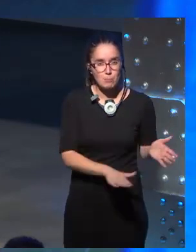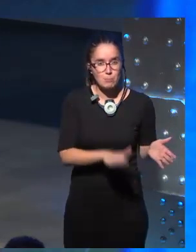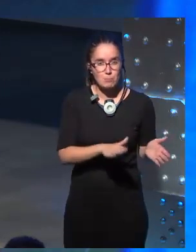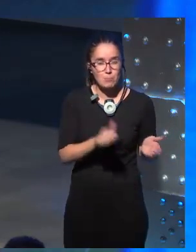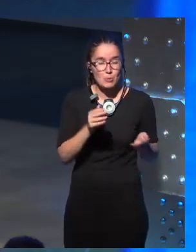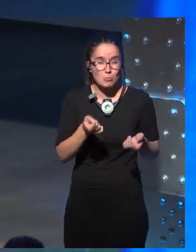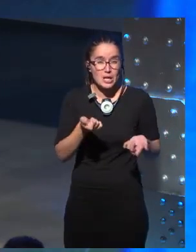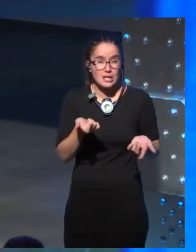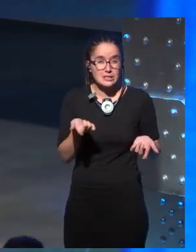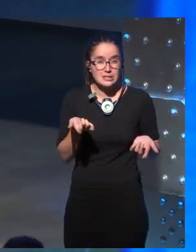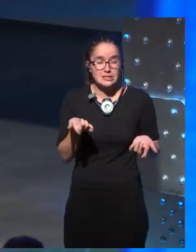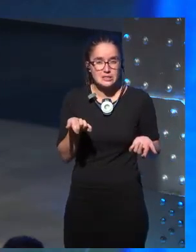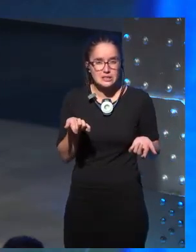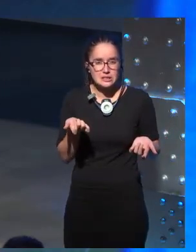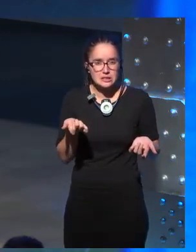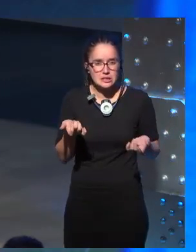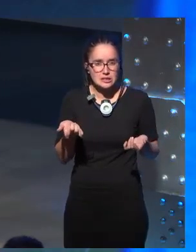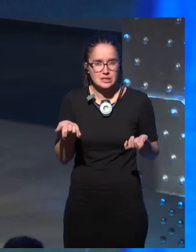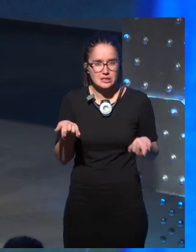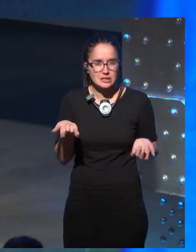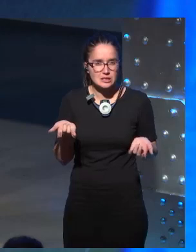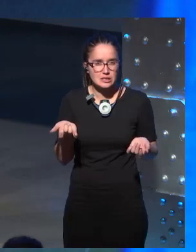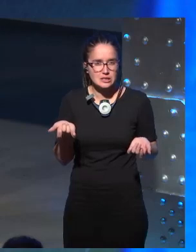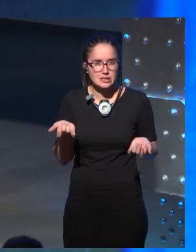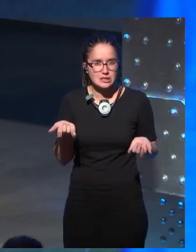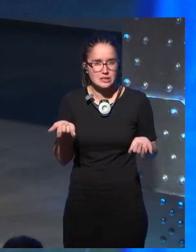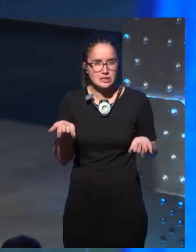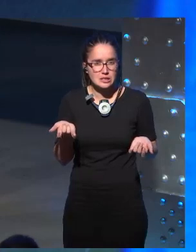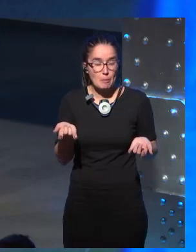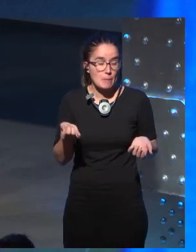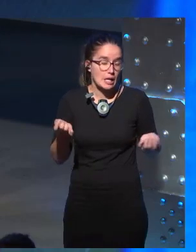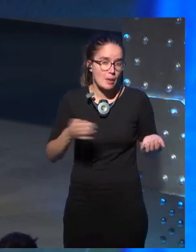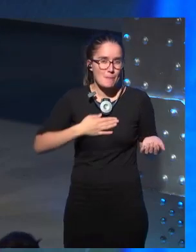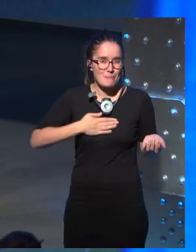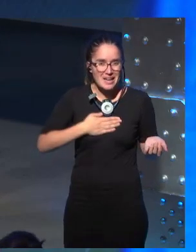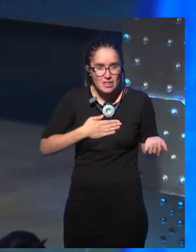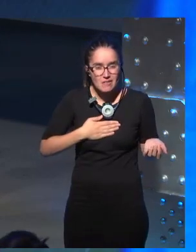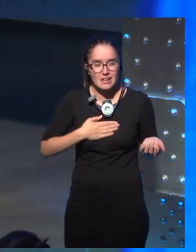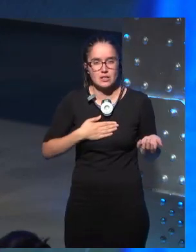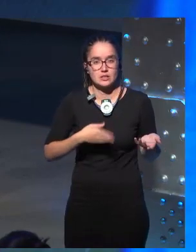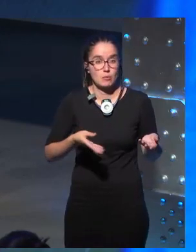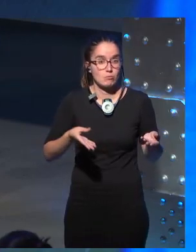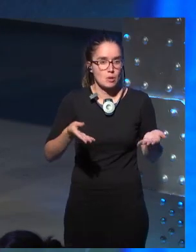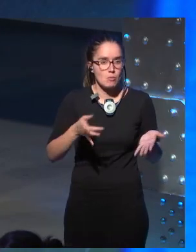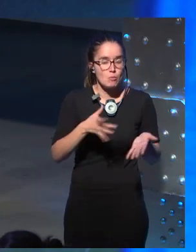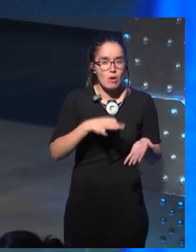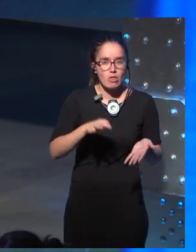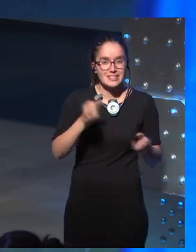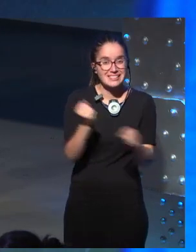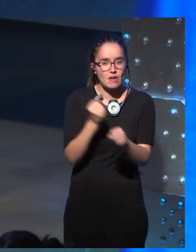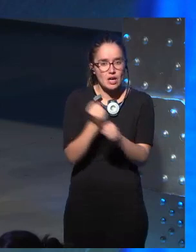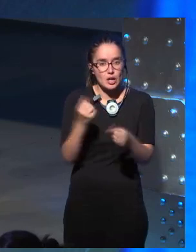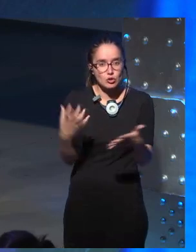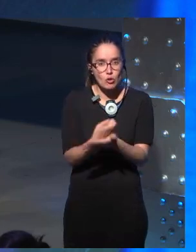how joyful it would be to do that. So yeah, does that answer your question? No.